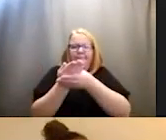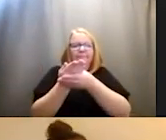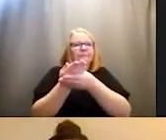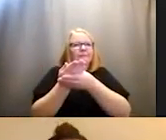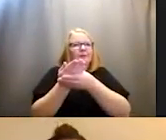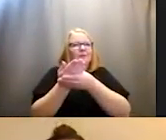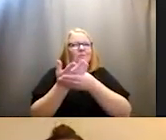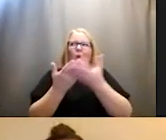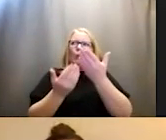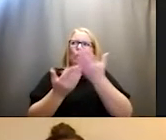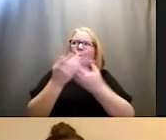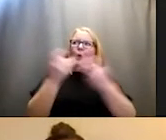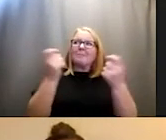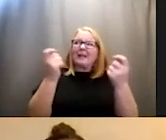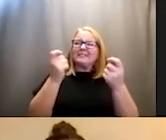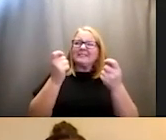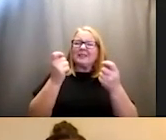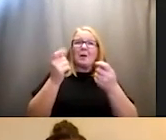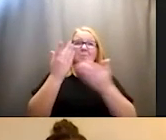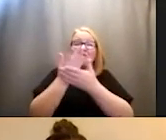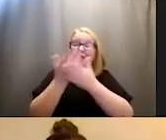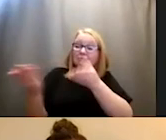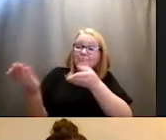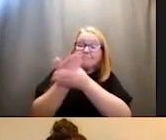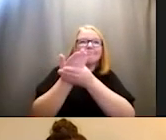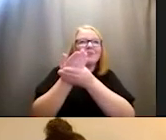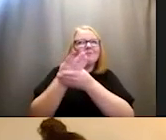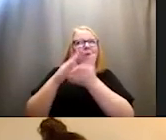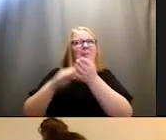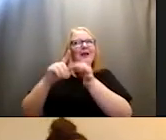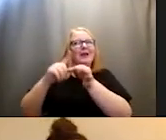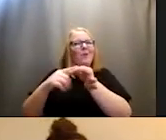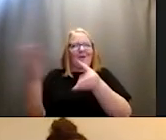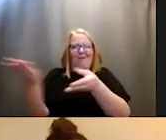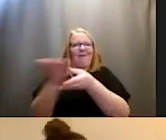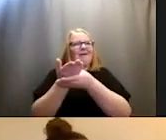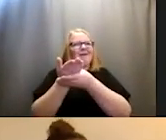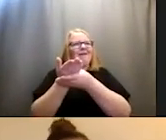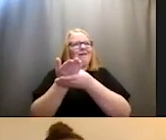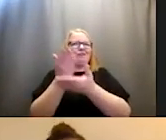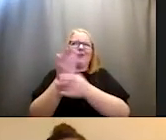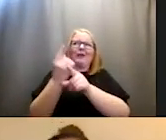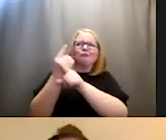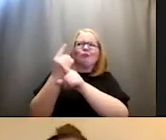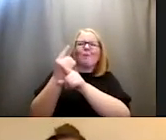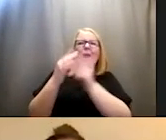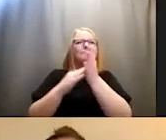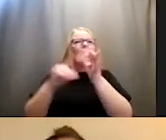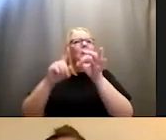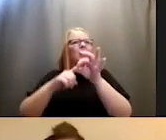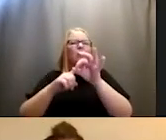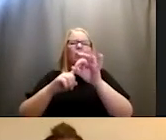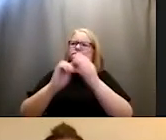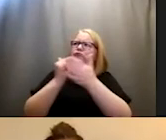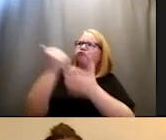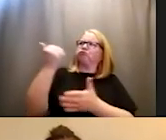this brand new magazine promoting her products and talking about her as kind of an amazing face of the brand that you